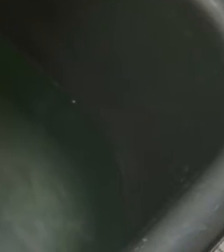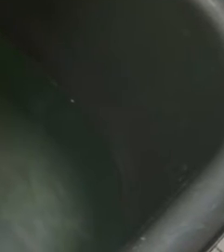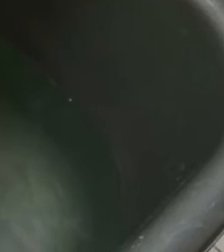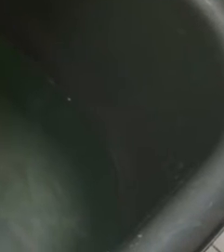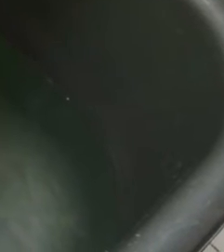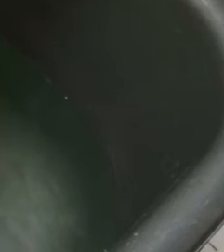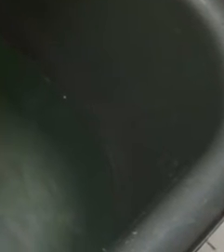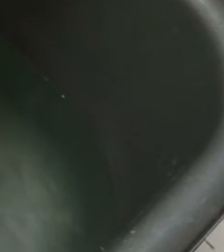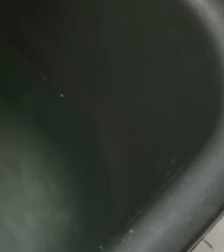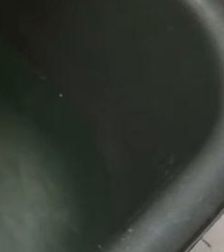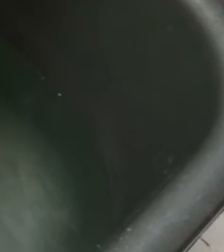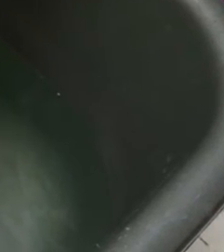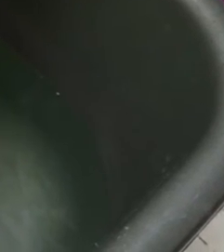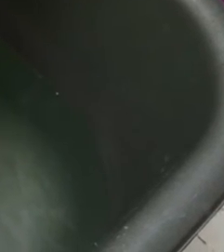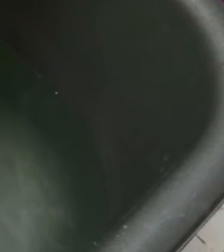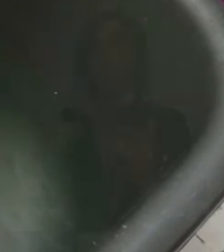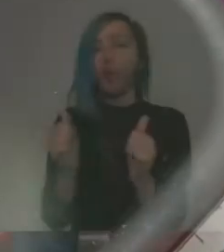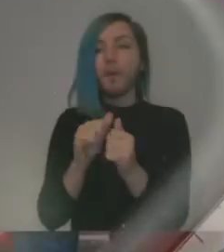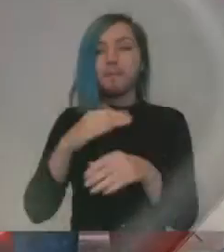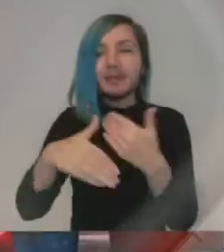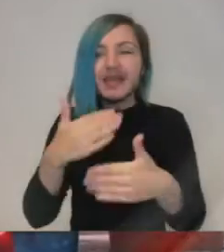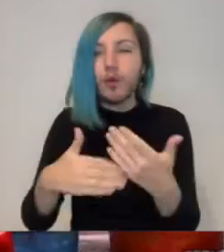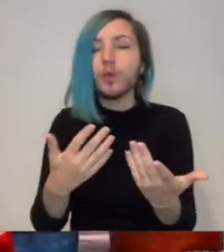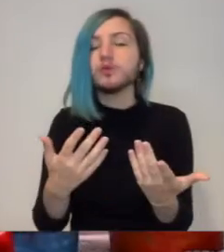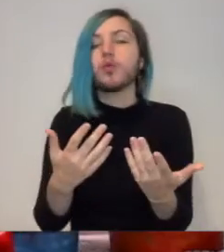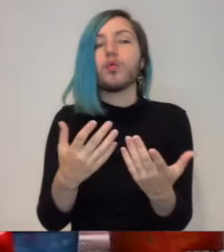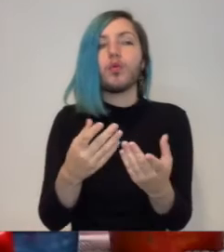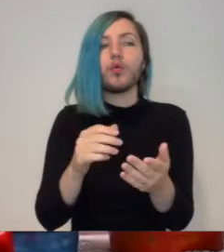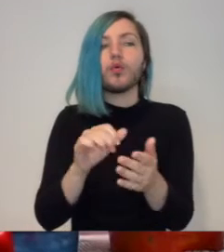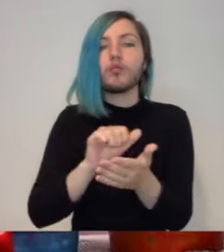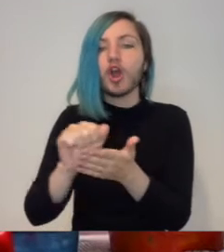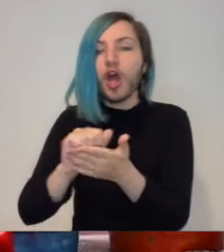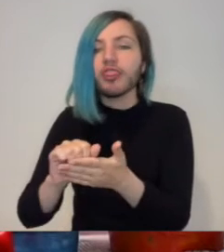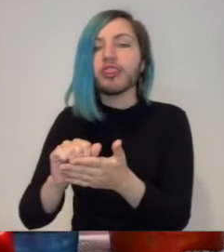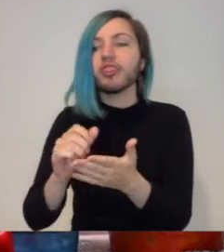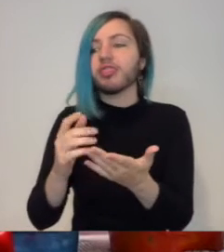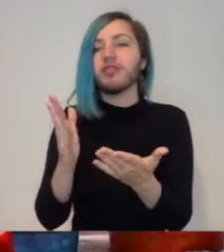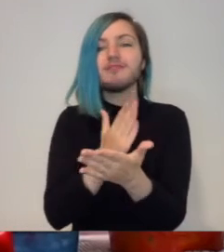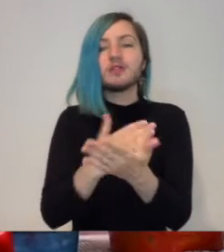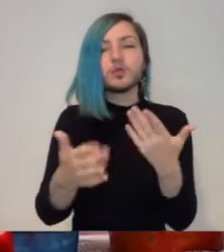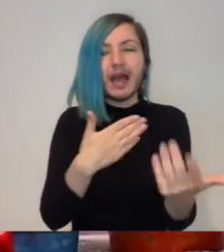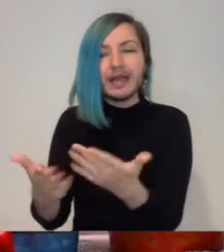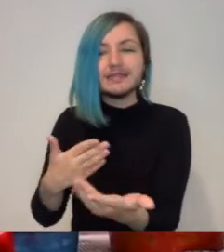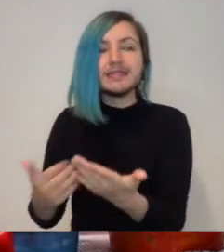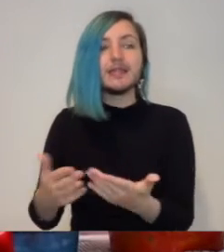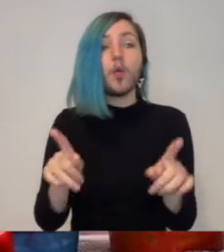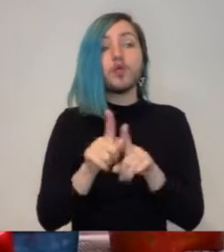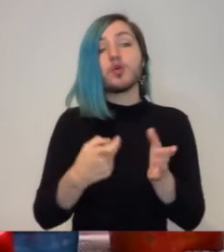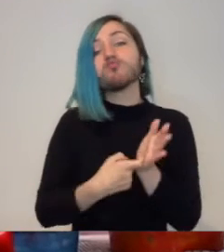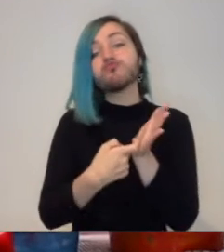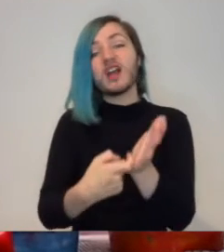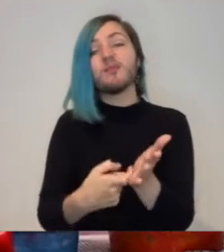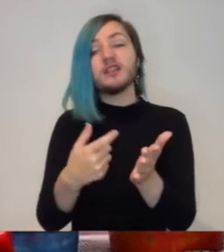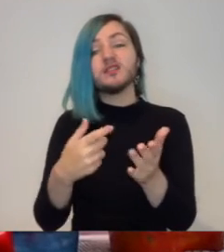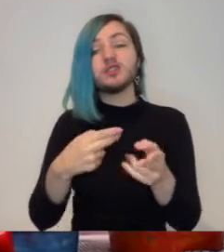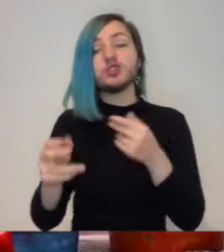some tissue or paper towels or a cloth just to keep things tidy. And also, I would recommend maybe putting